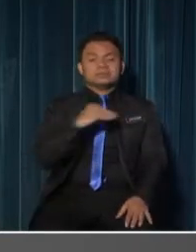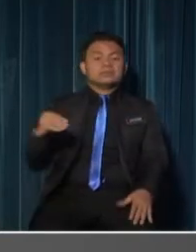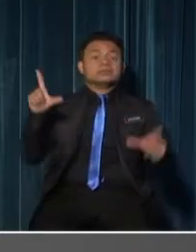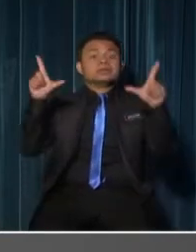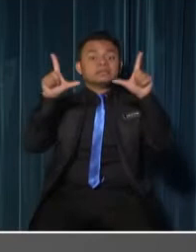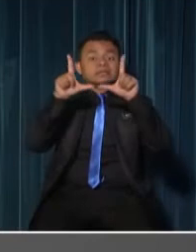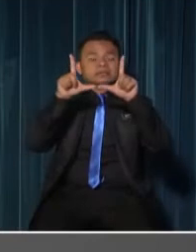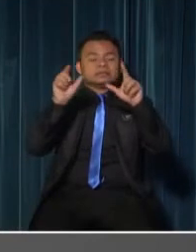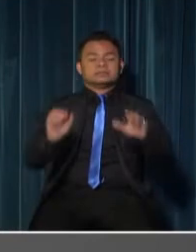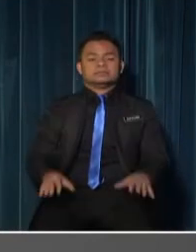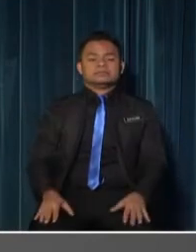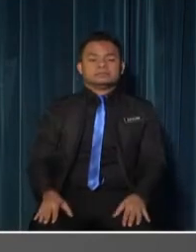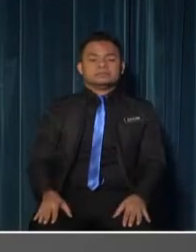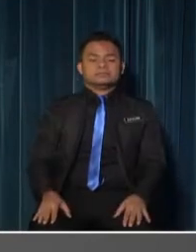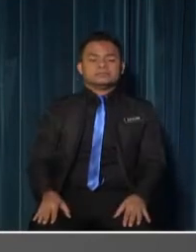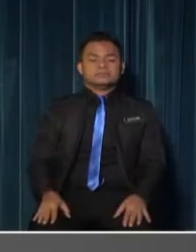cardboard.